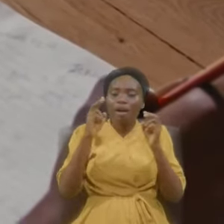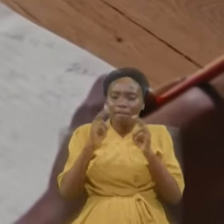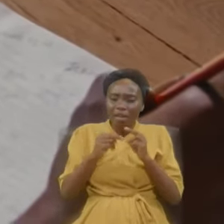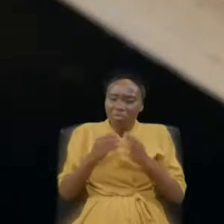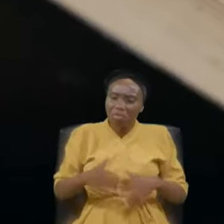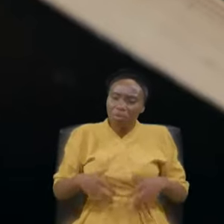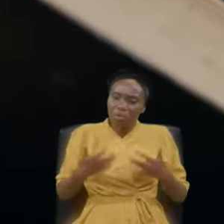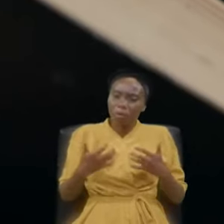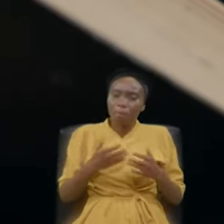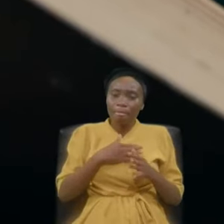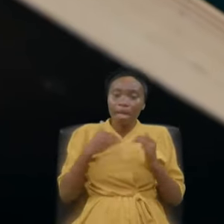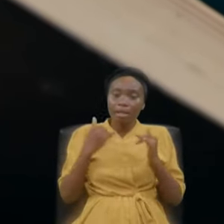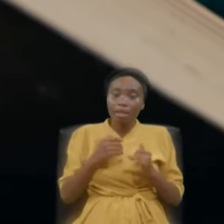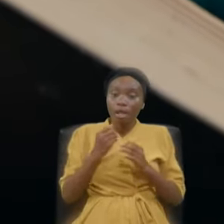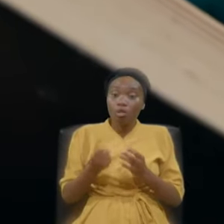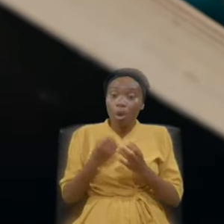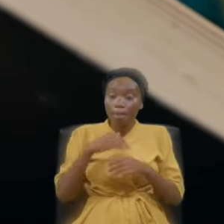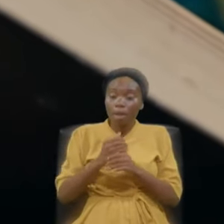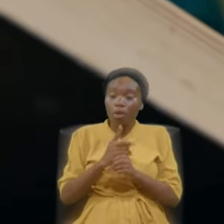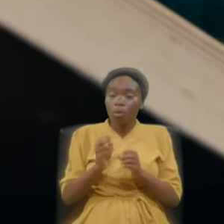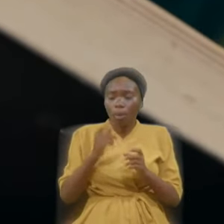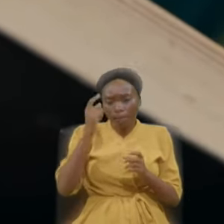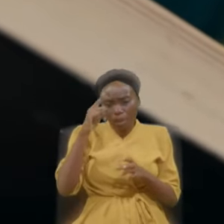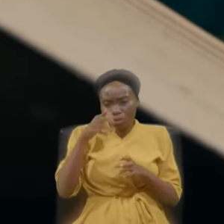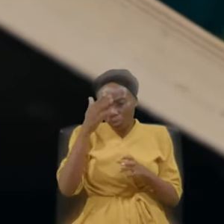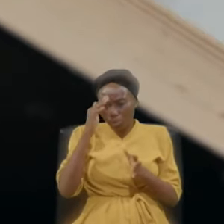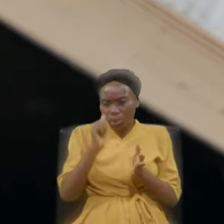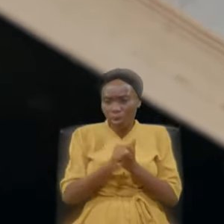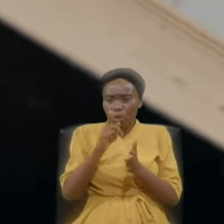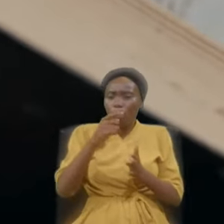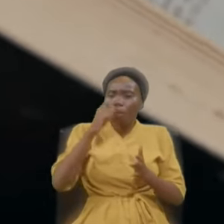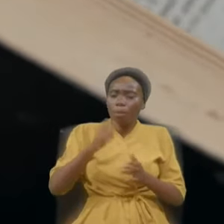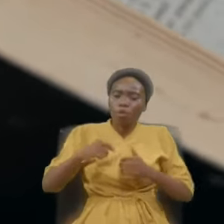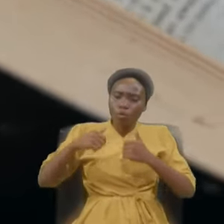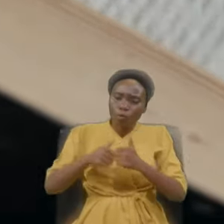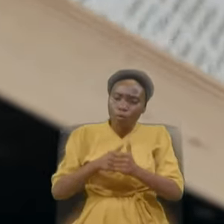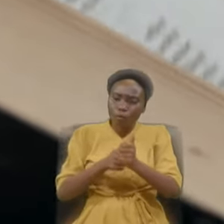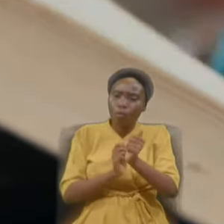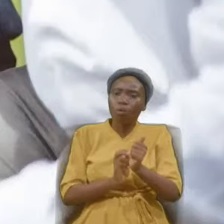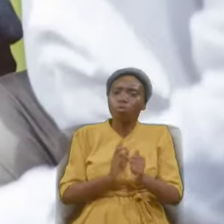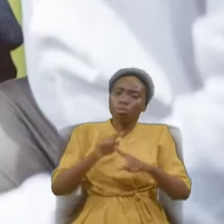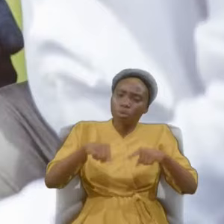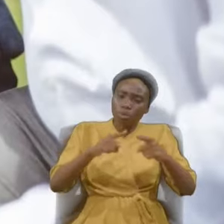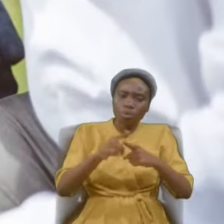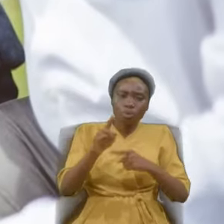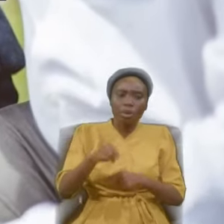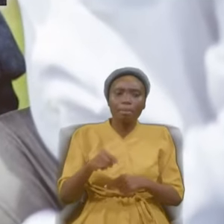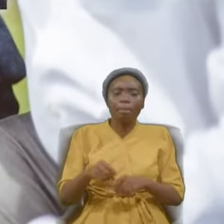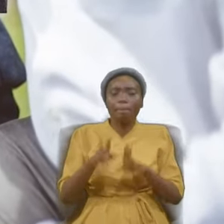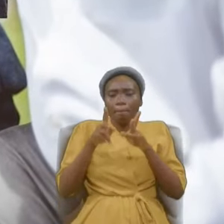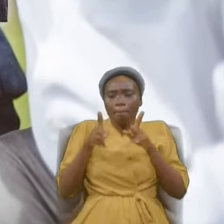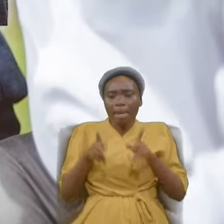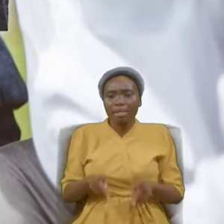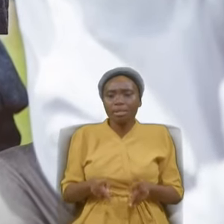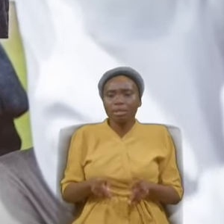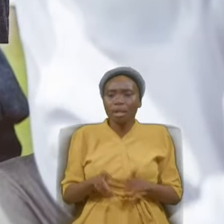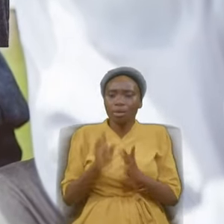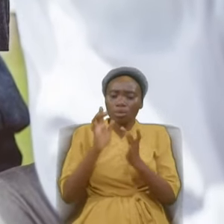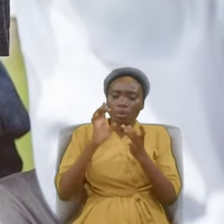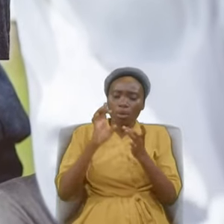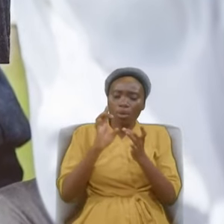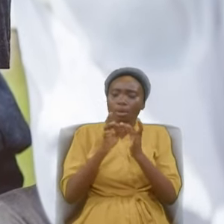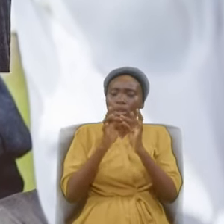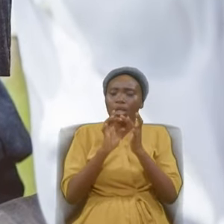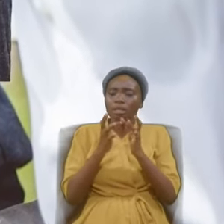very young. Now you've made up your mind, you know, you must follow up. You must go to them. Personal contact.